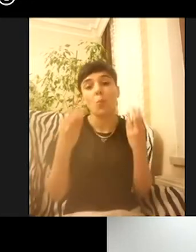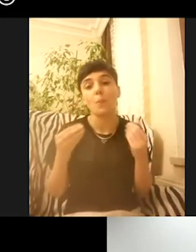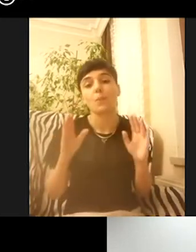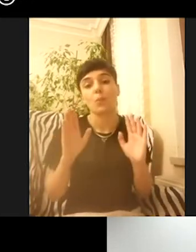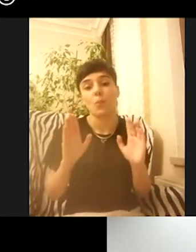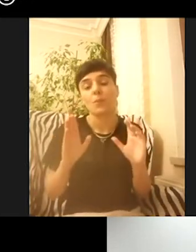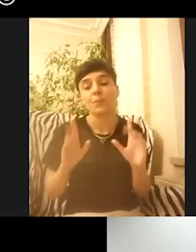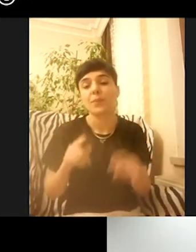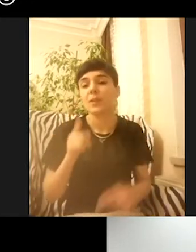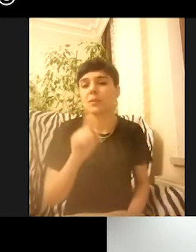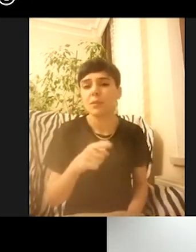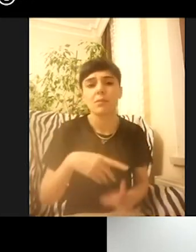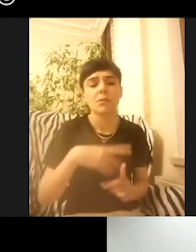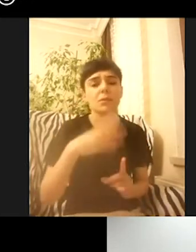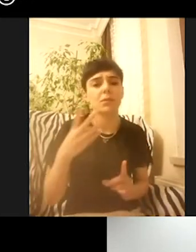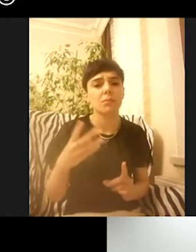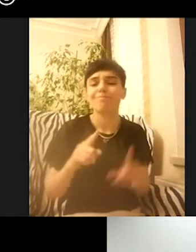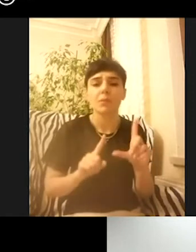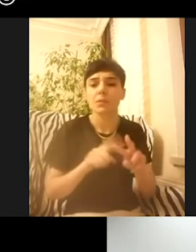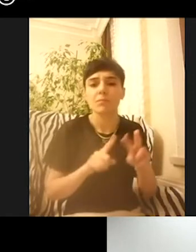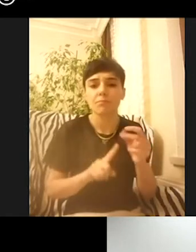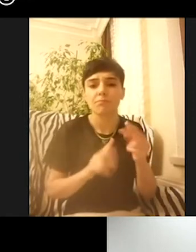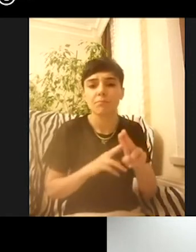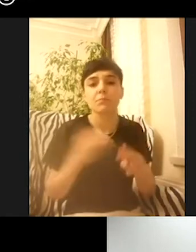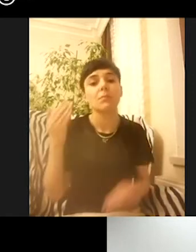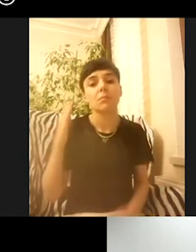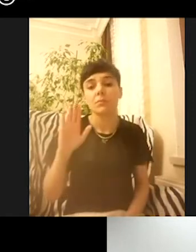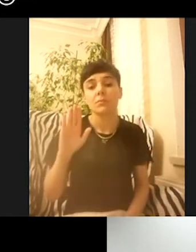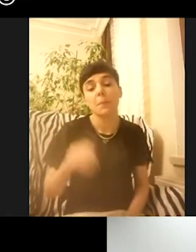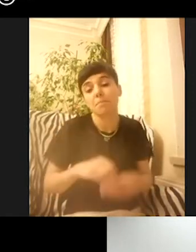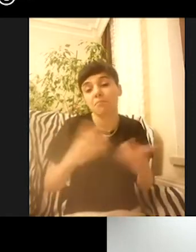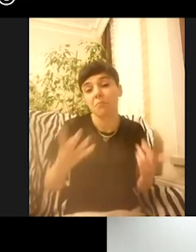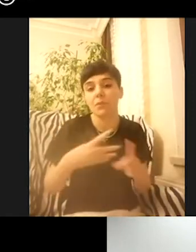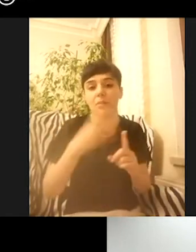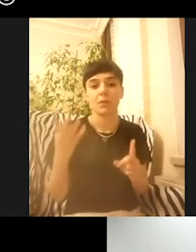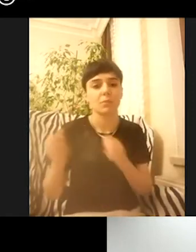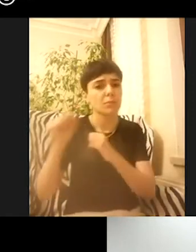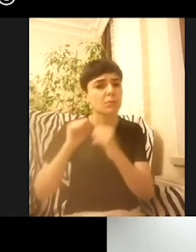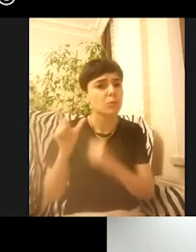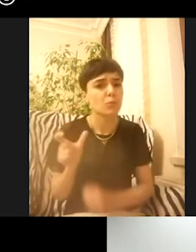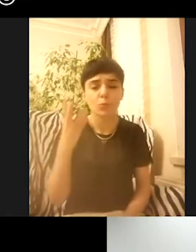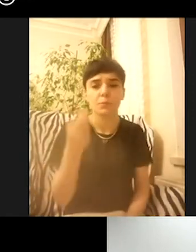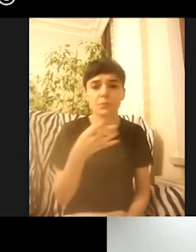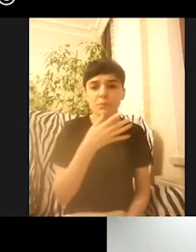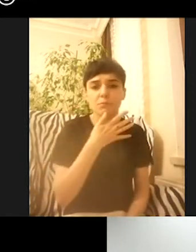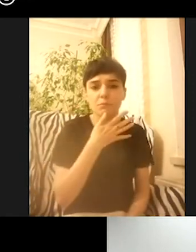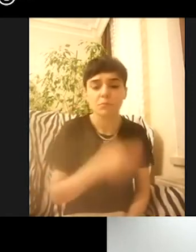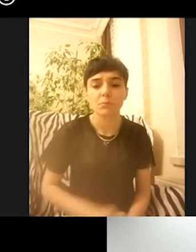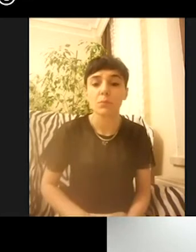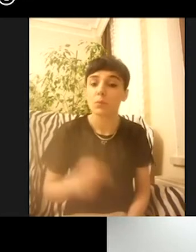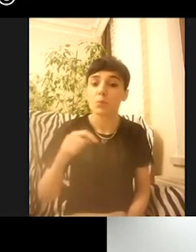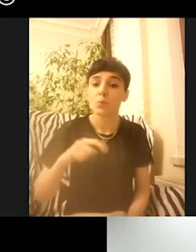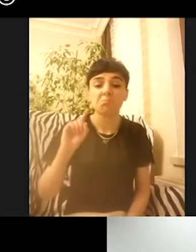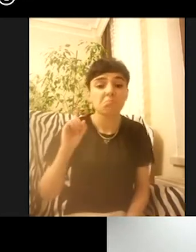activist? I'm like, okay, this is very interesting. We are busy with such a complex project